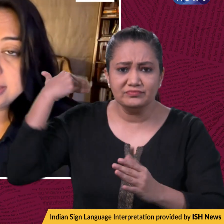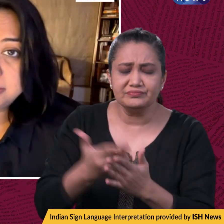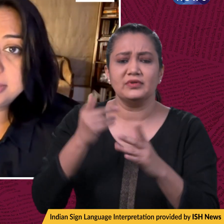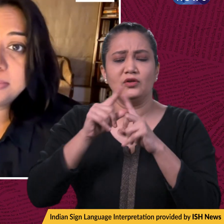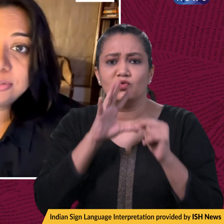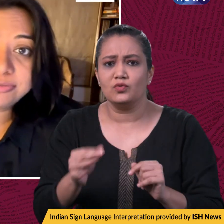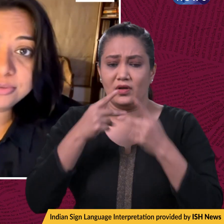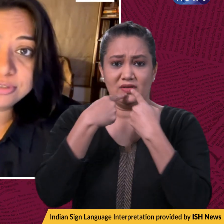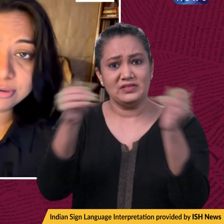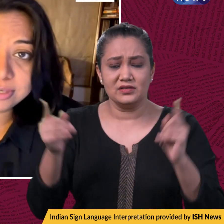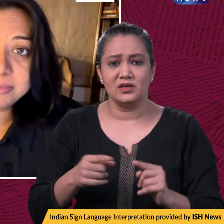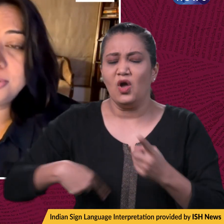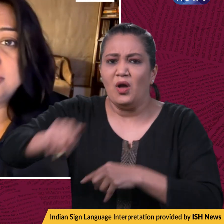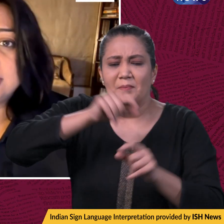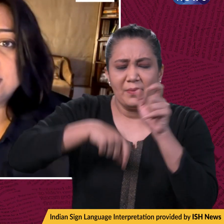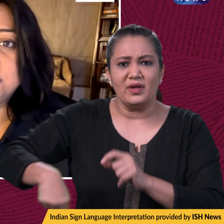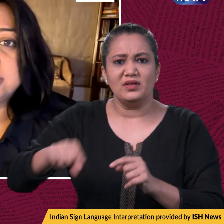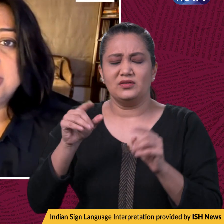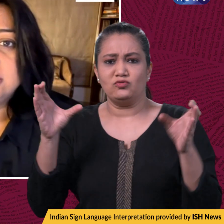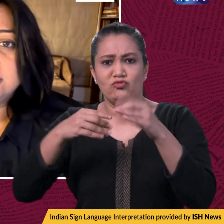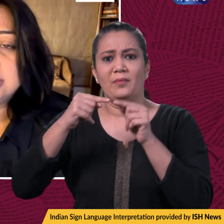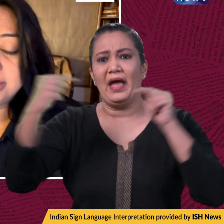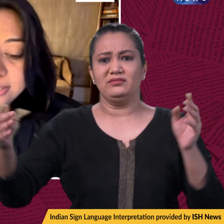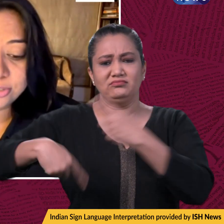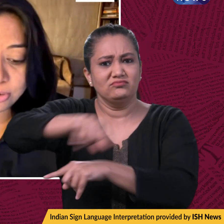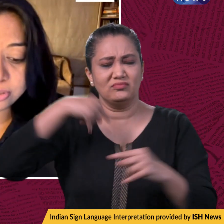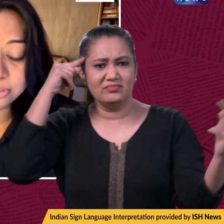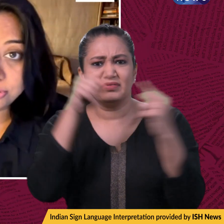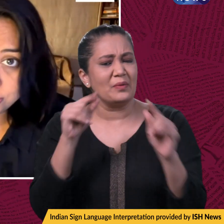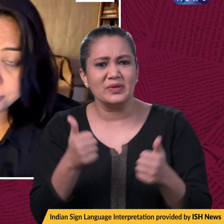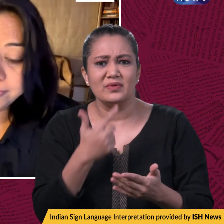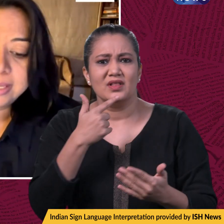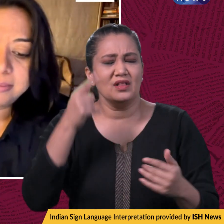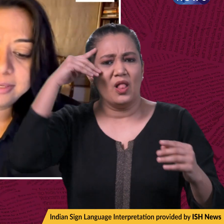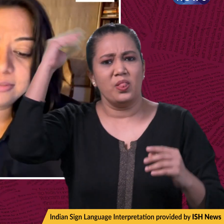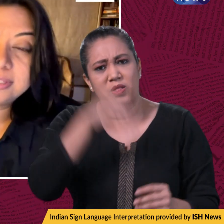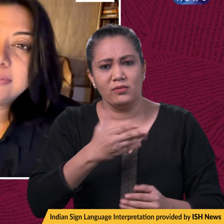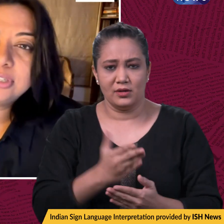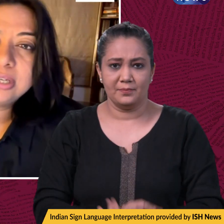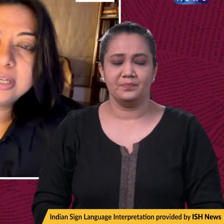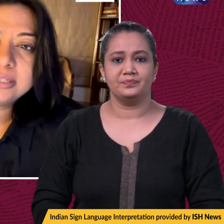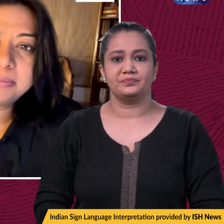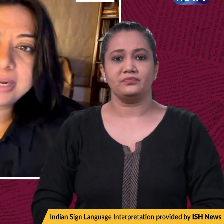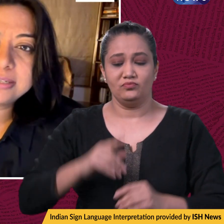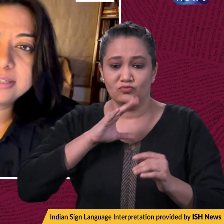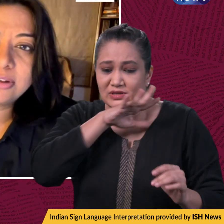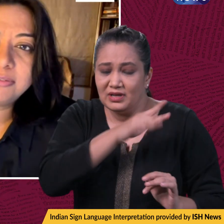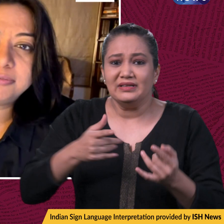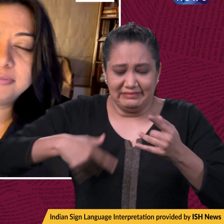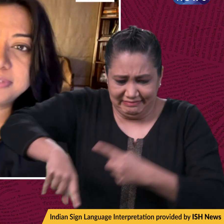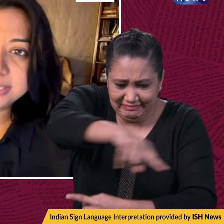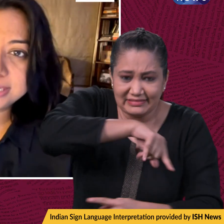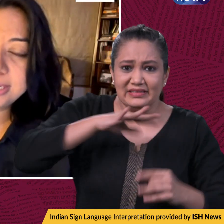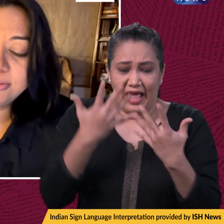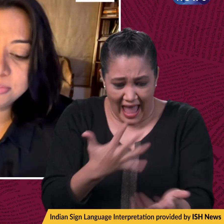a statement that was refuted strongly by human rights groups who said that that is not true. Manual scavenging is the practice